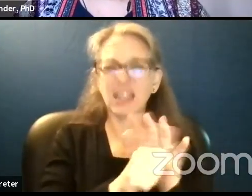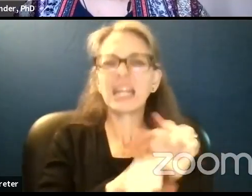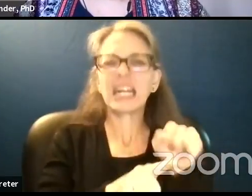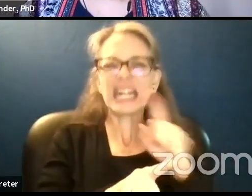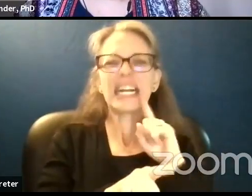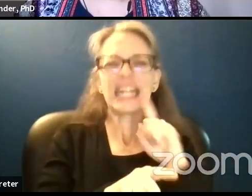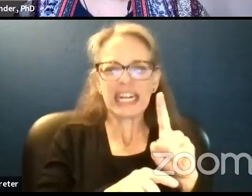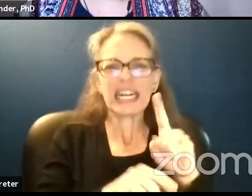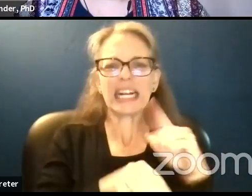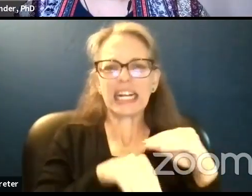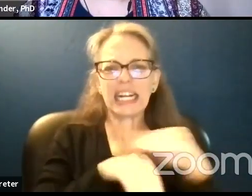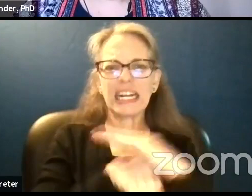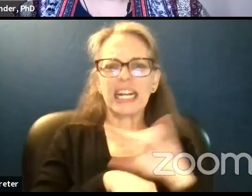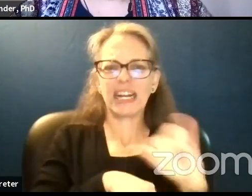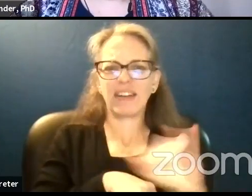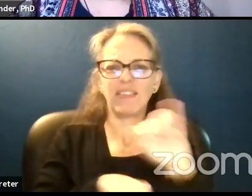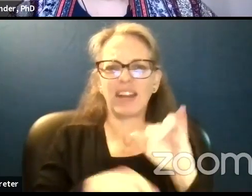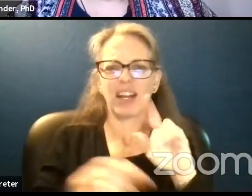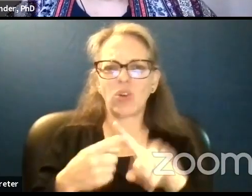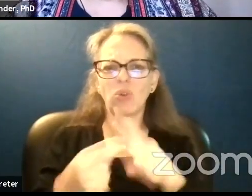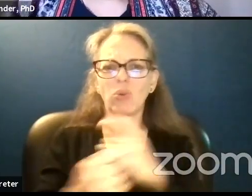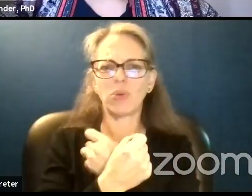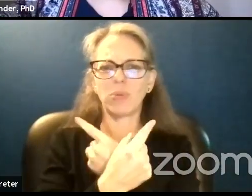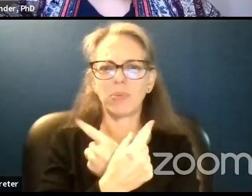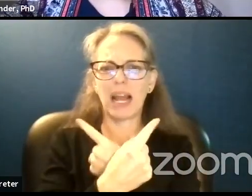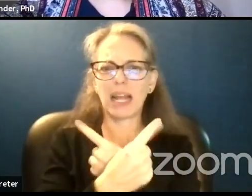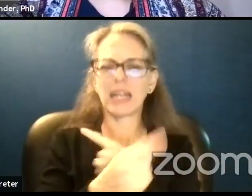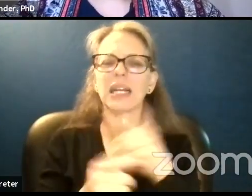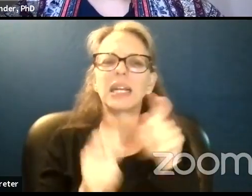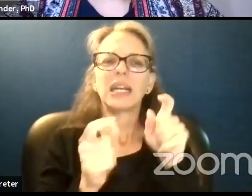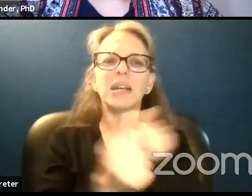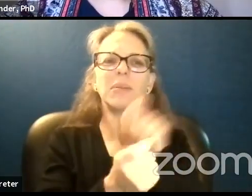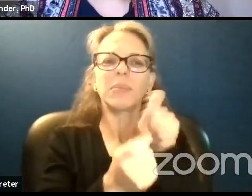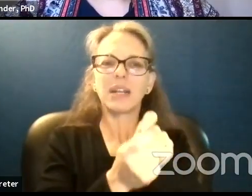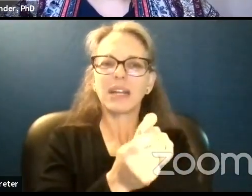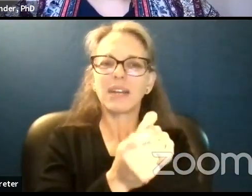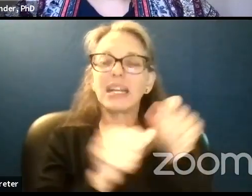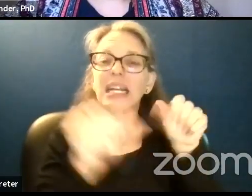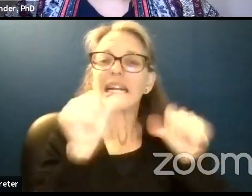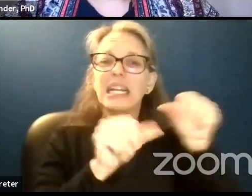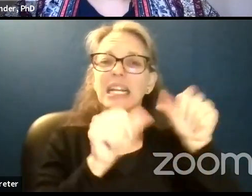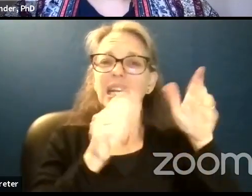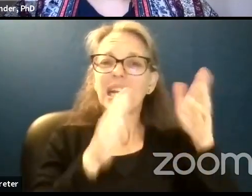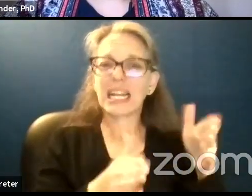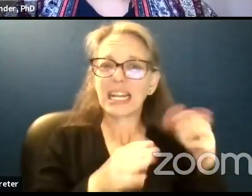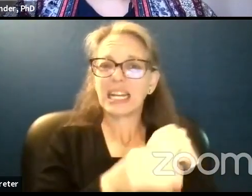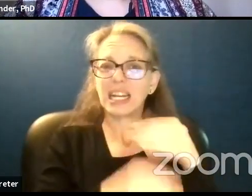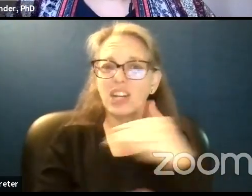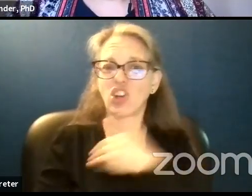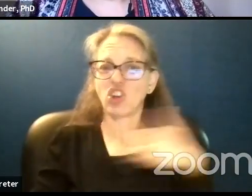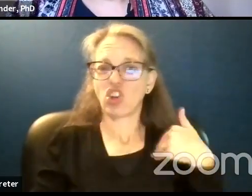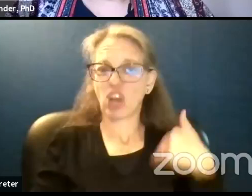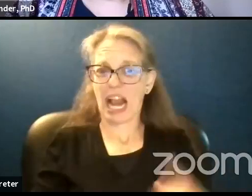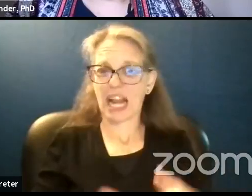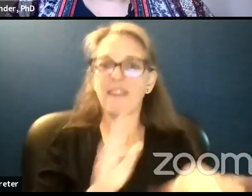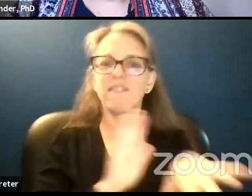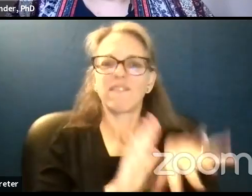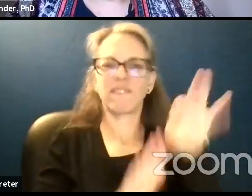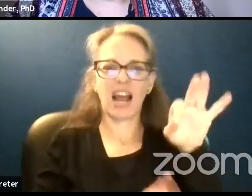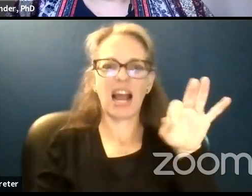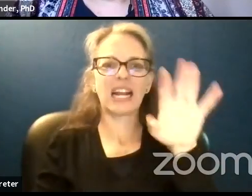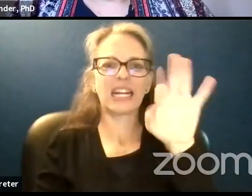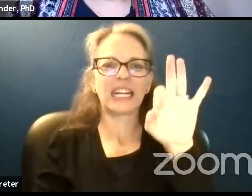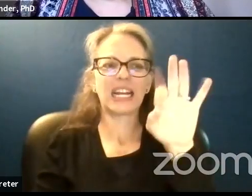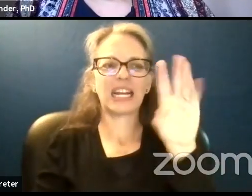bats. And specifically, scientists in China found a 96% match to the genetic code of